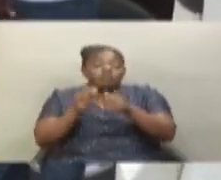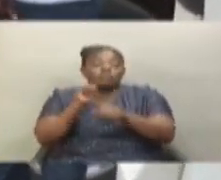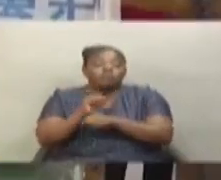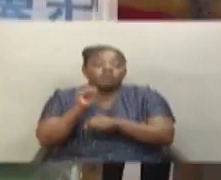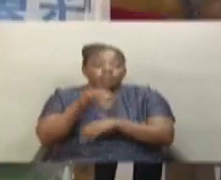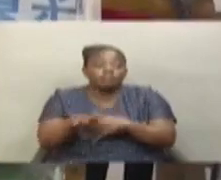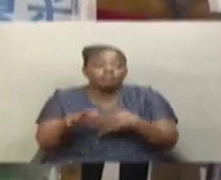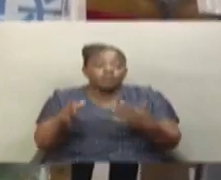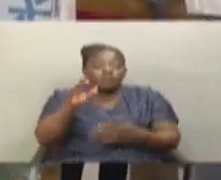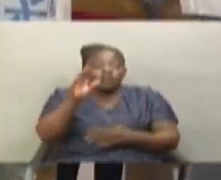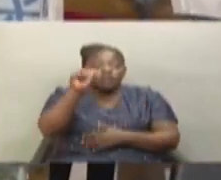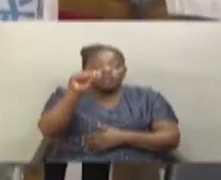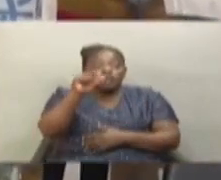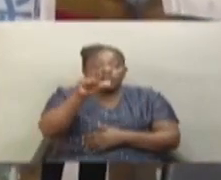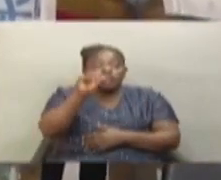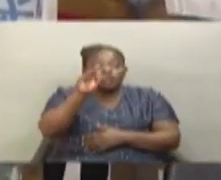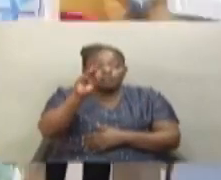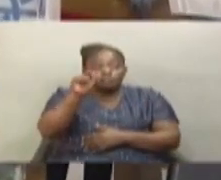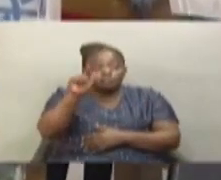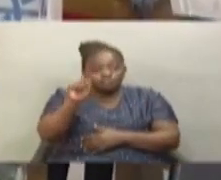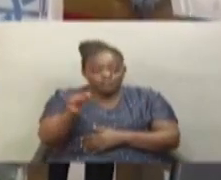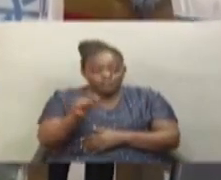Byaruhanga.